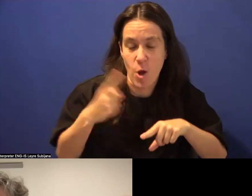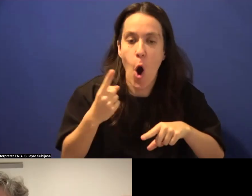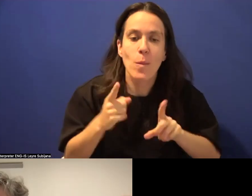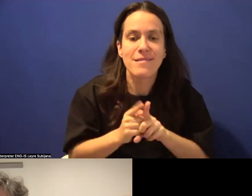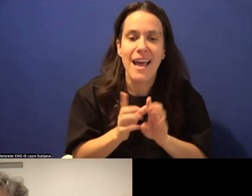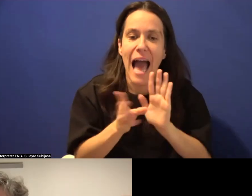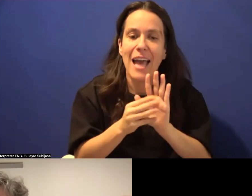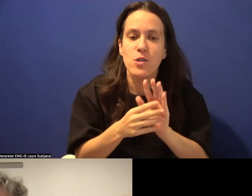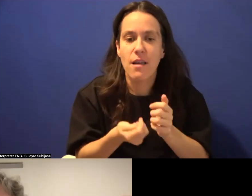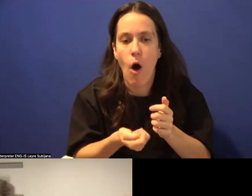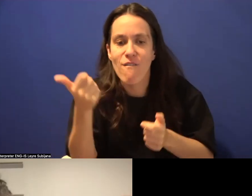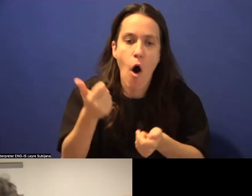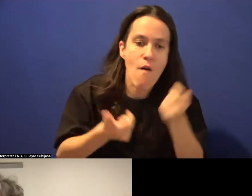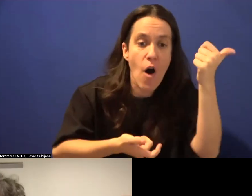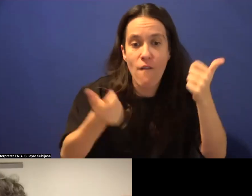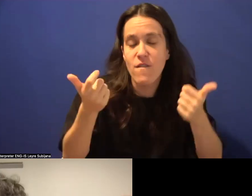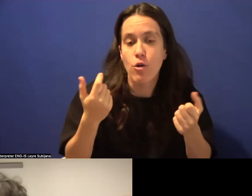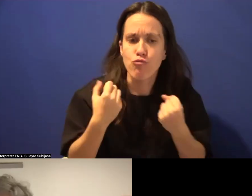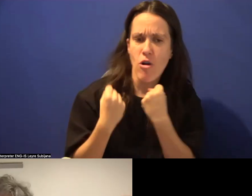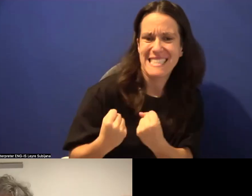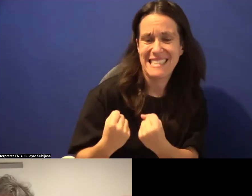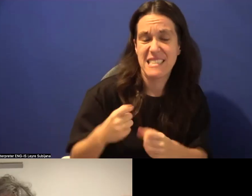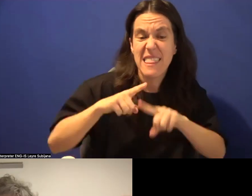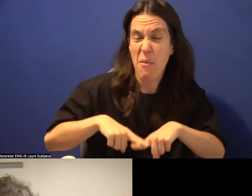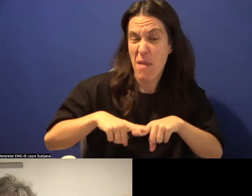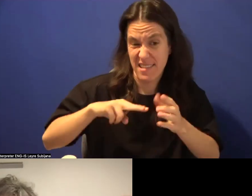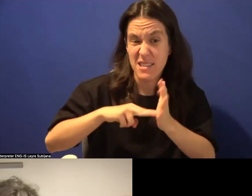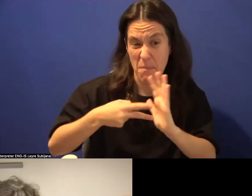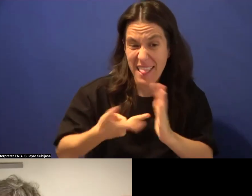be some resistance too, depending on the semantics.